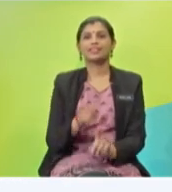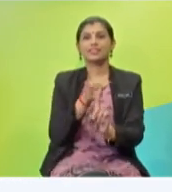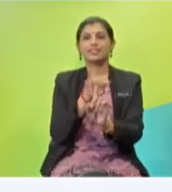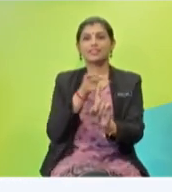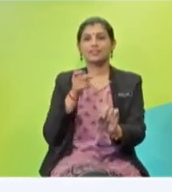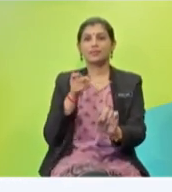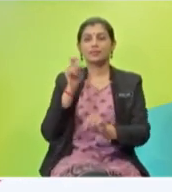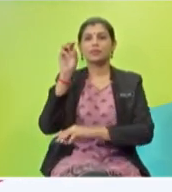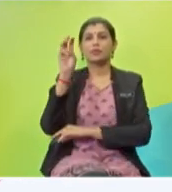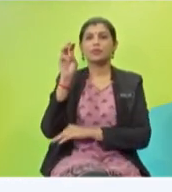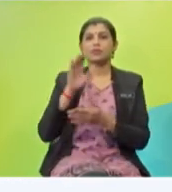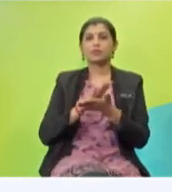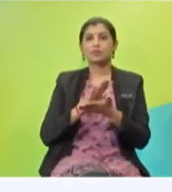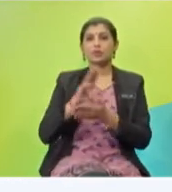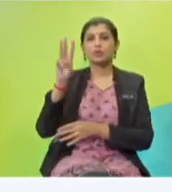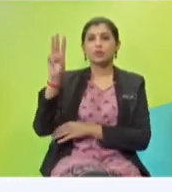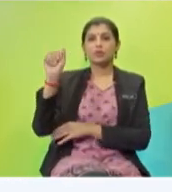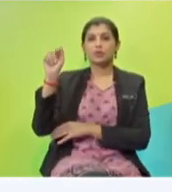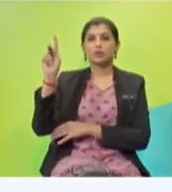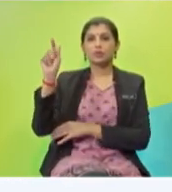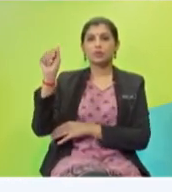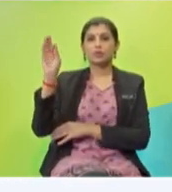Baru. Hello Adilia.